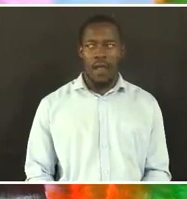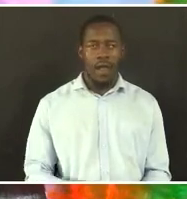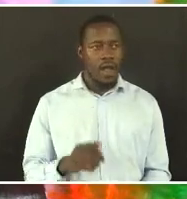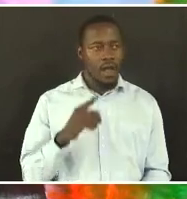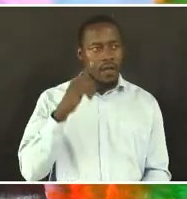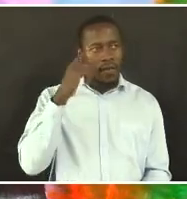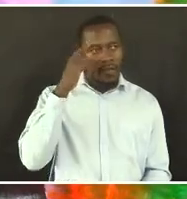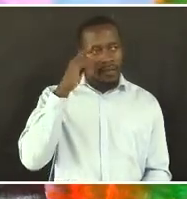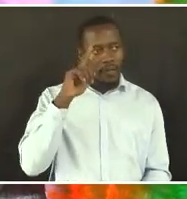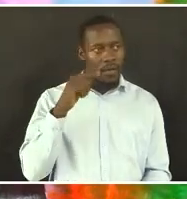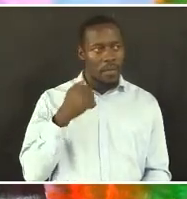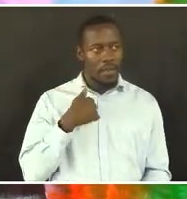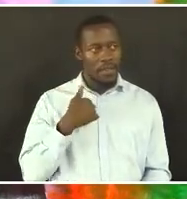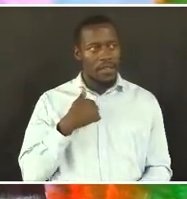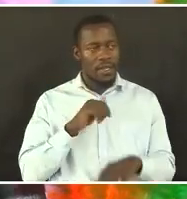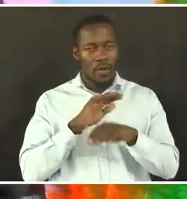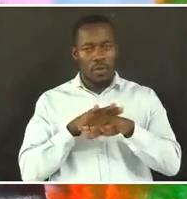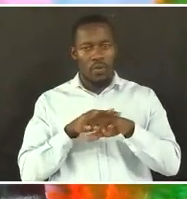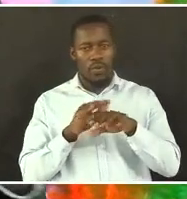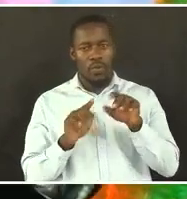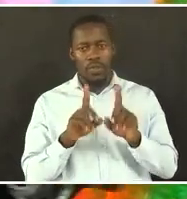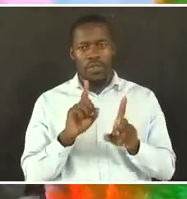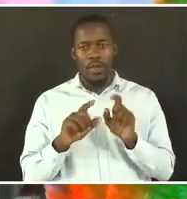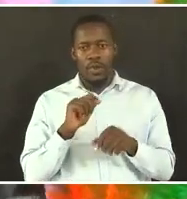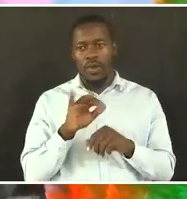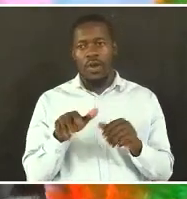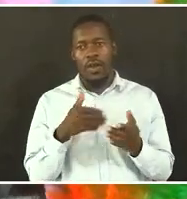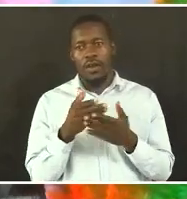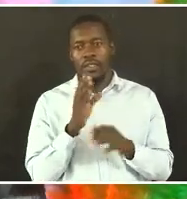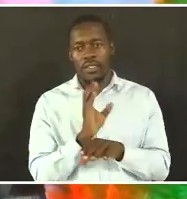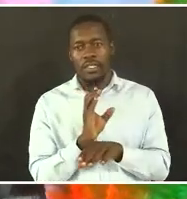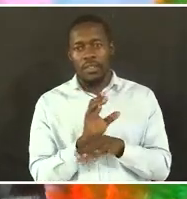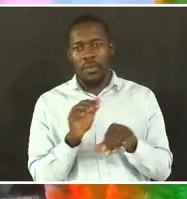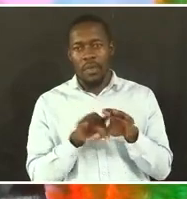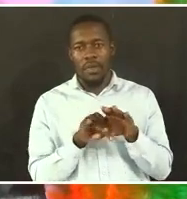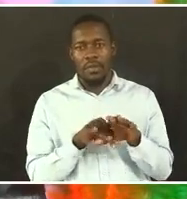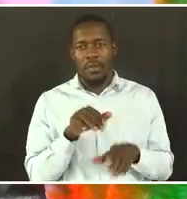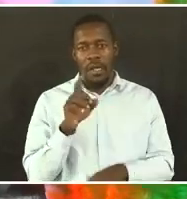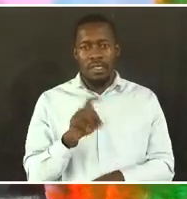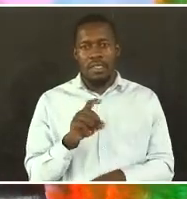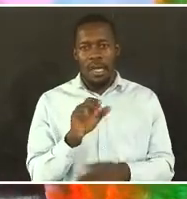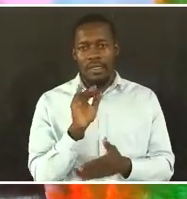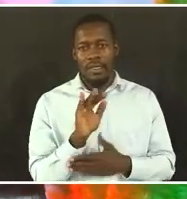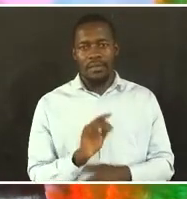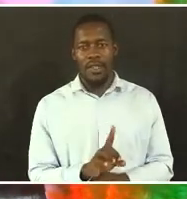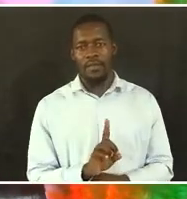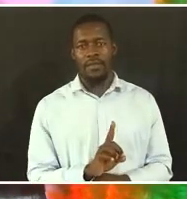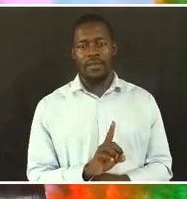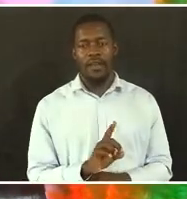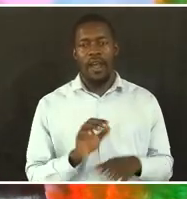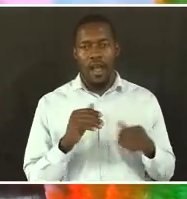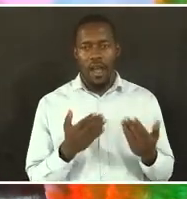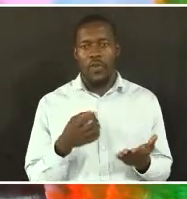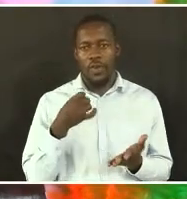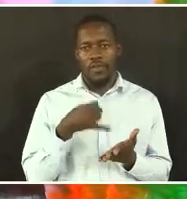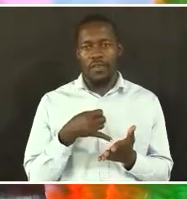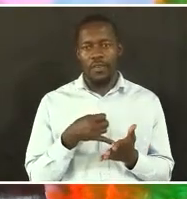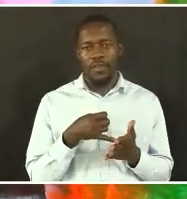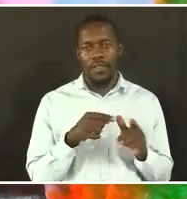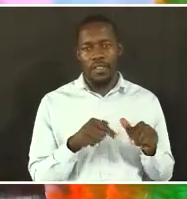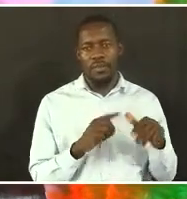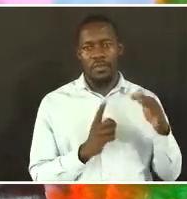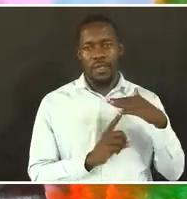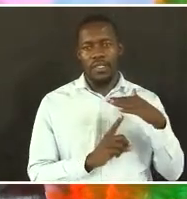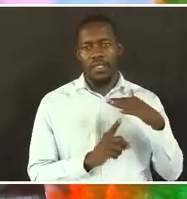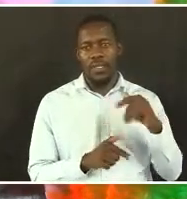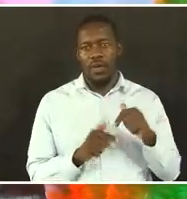It's very good. And every church member should be asking this question. How am I going to get involved? Because you see,